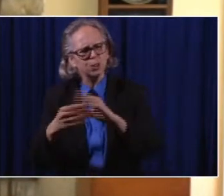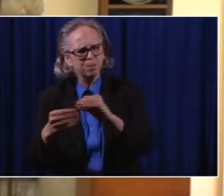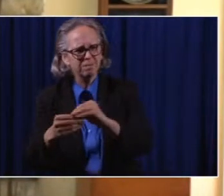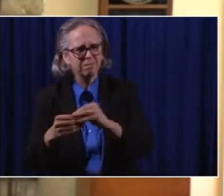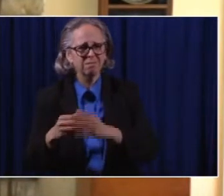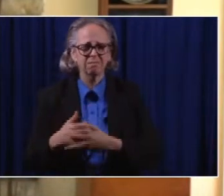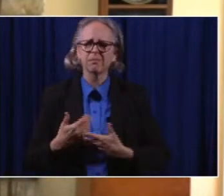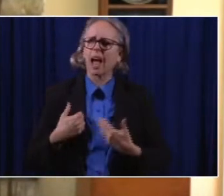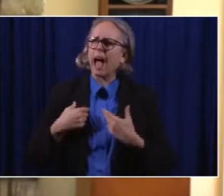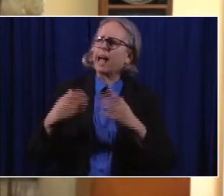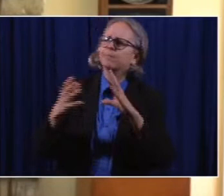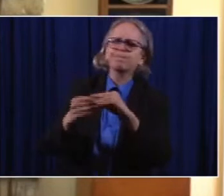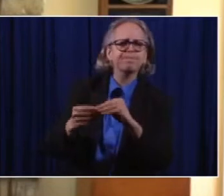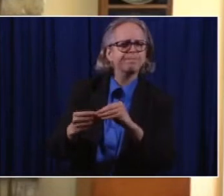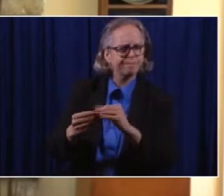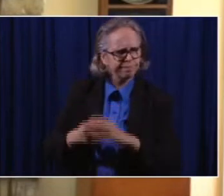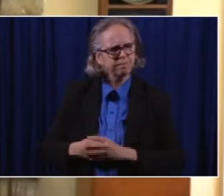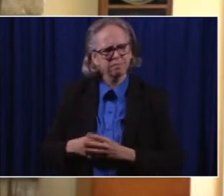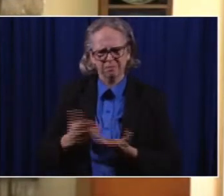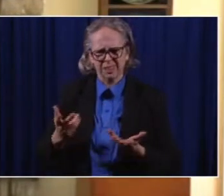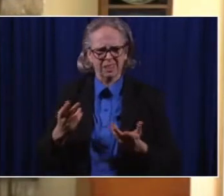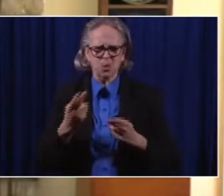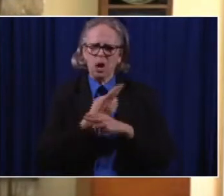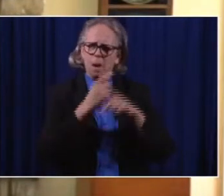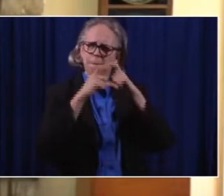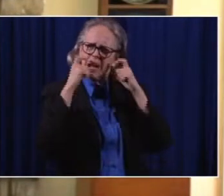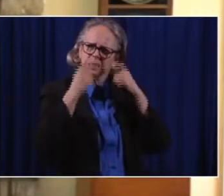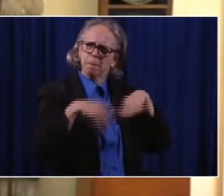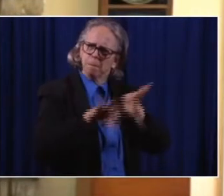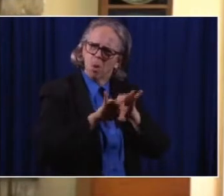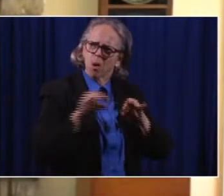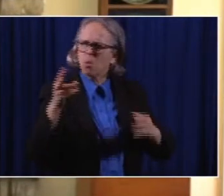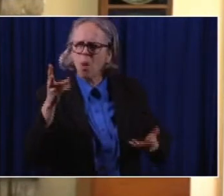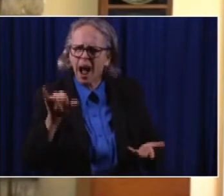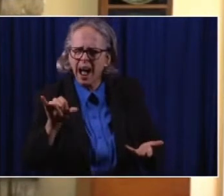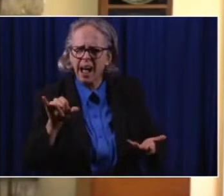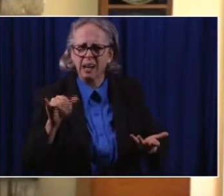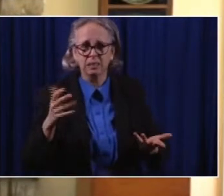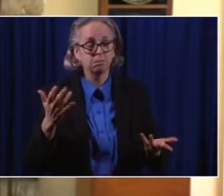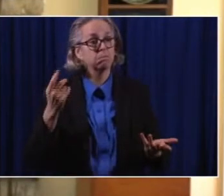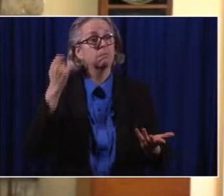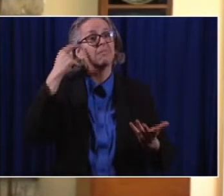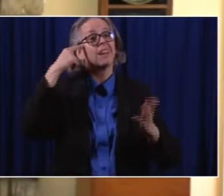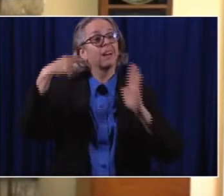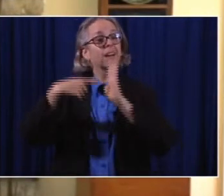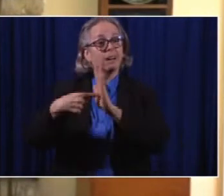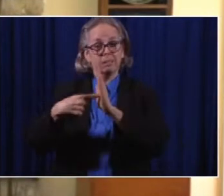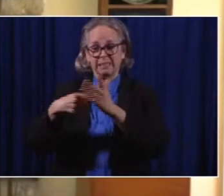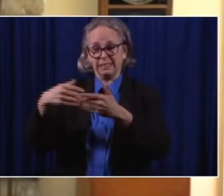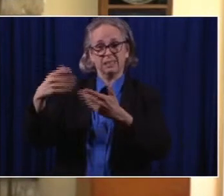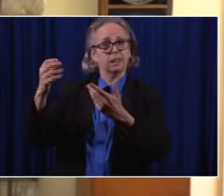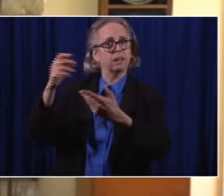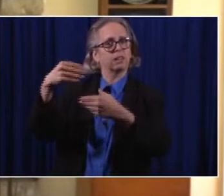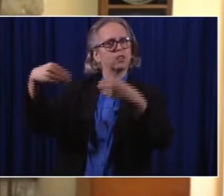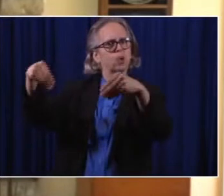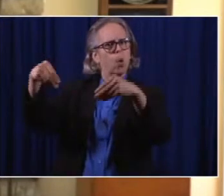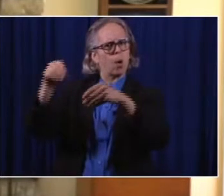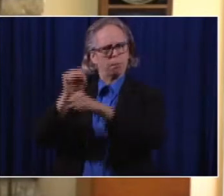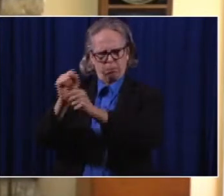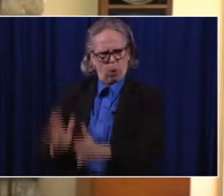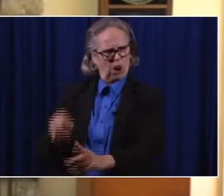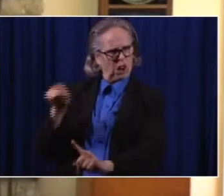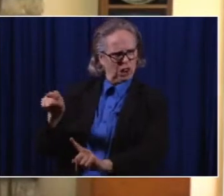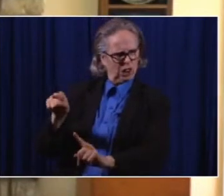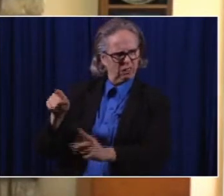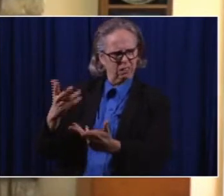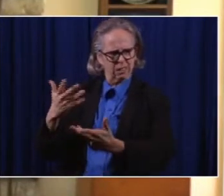a worker in a retail store to be sure that they're as safe as they can